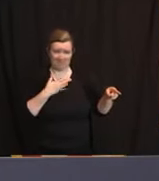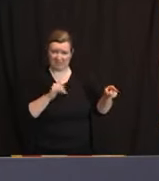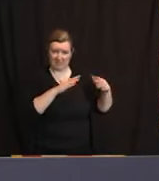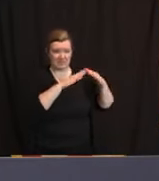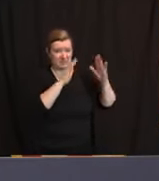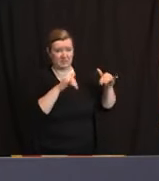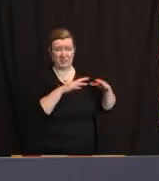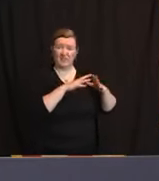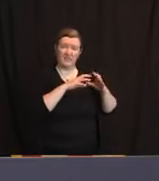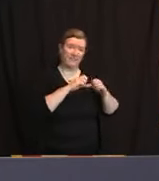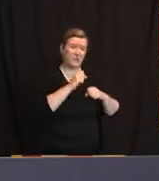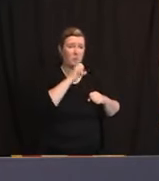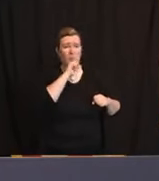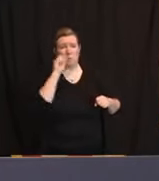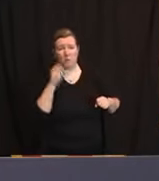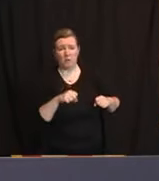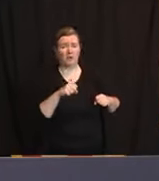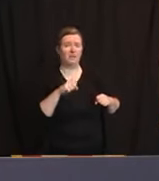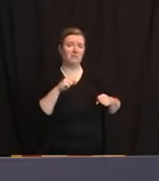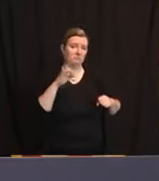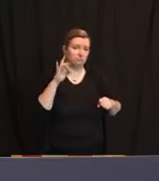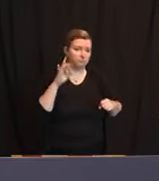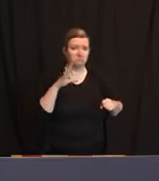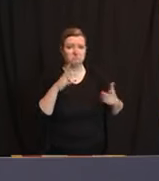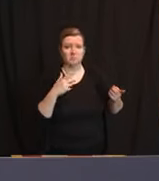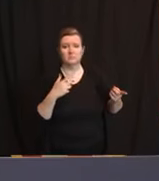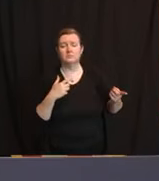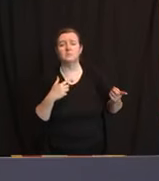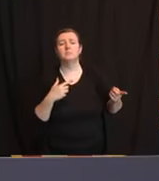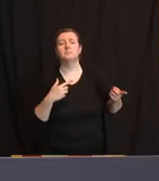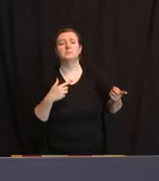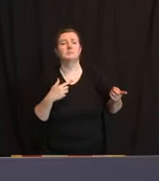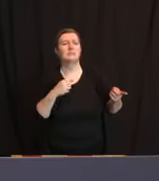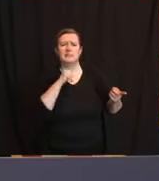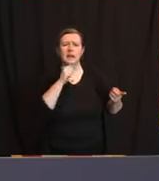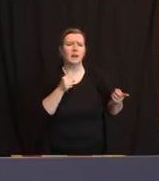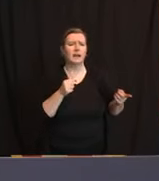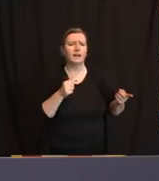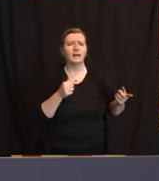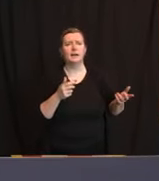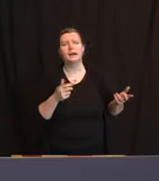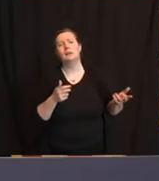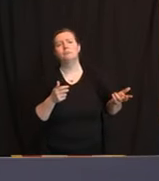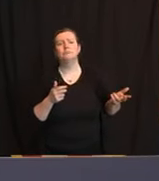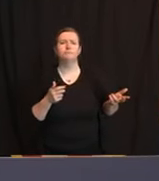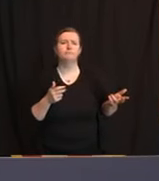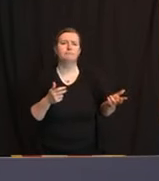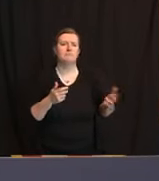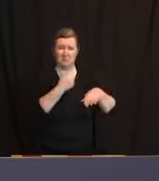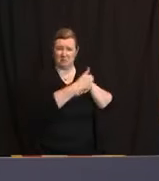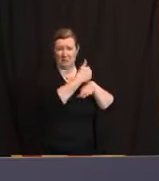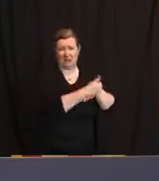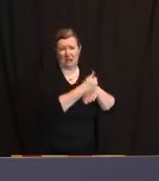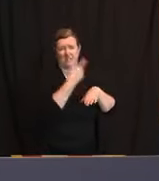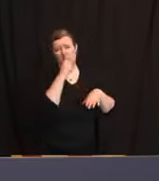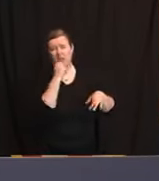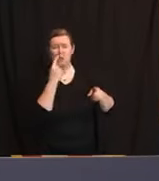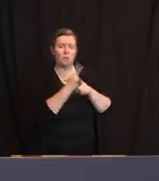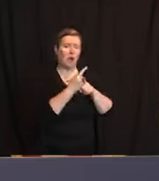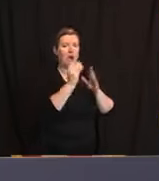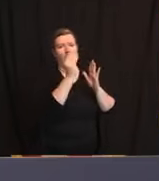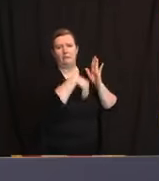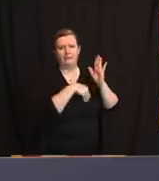going nuts who aren't getting their claims, being told you didn't fill out the form properly, we'll get around to it. How can you speak to this? And also, what are you going